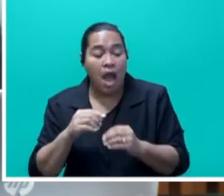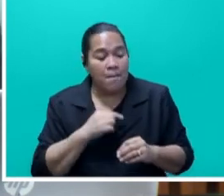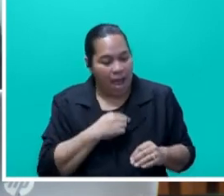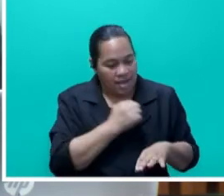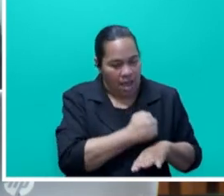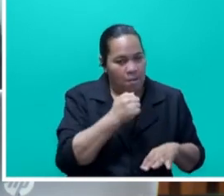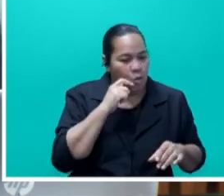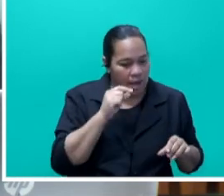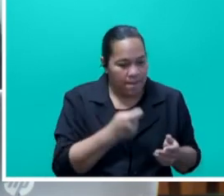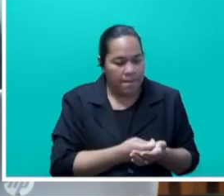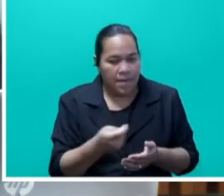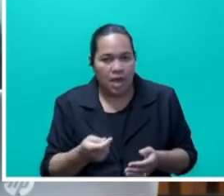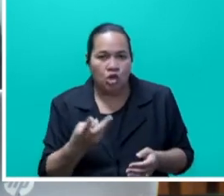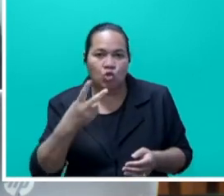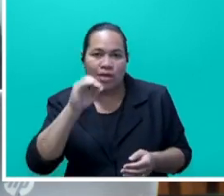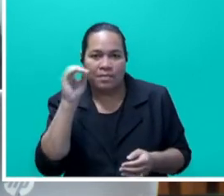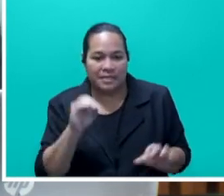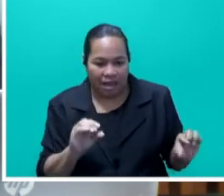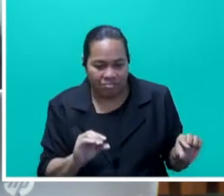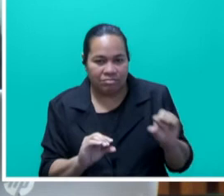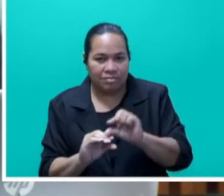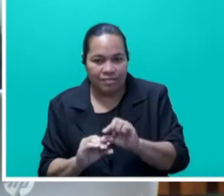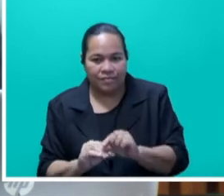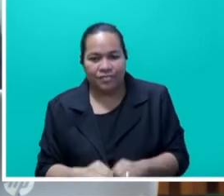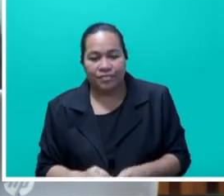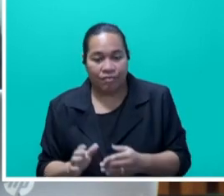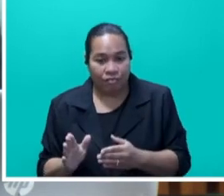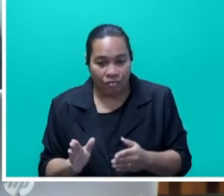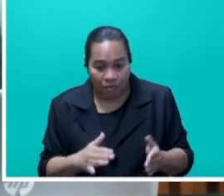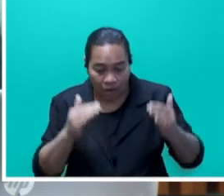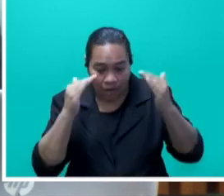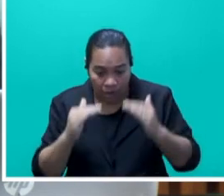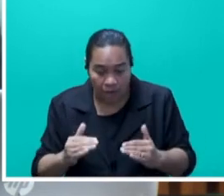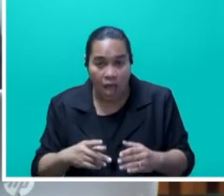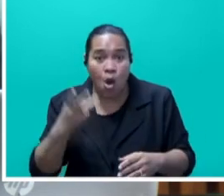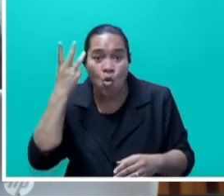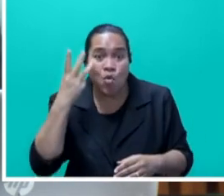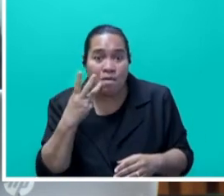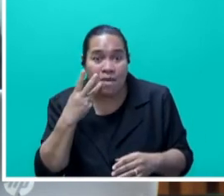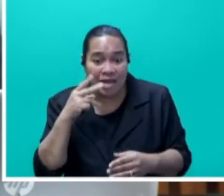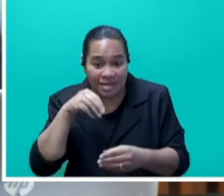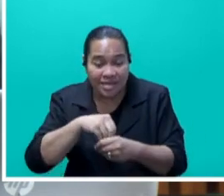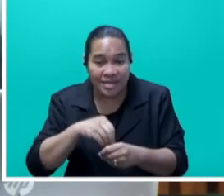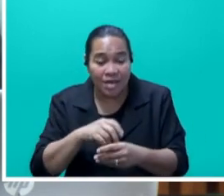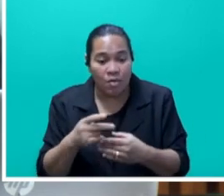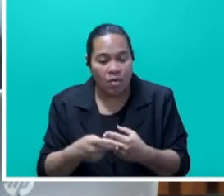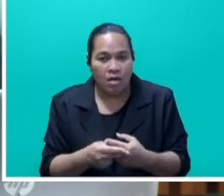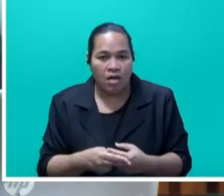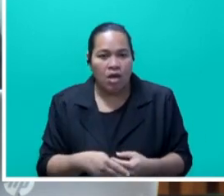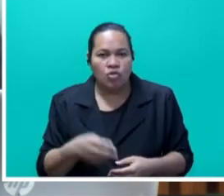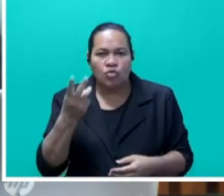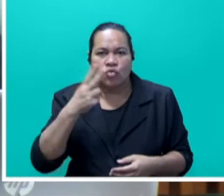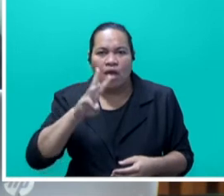equity. Mr. Speaker, our Women in Agriculture program has $300,000 allocation, the largest allocation ever for women